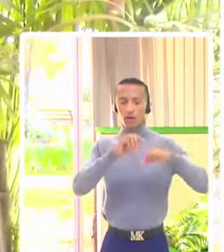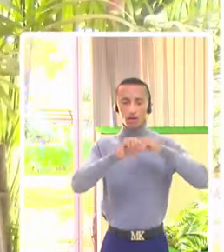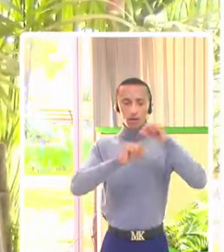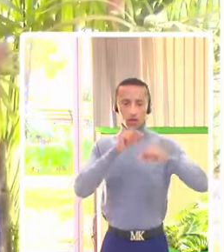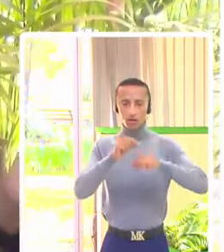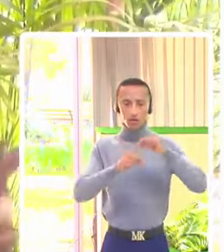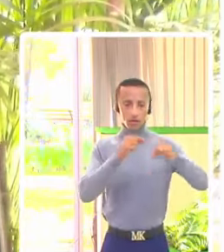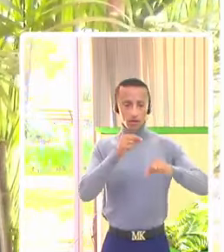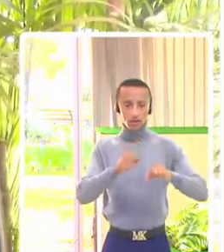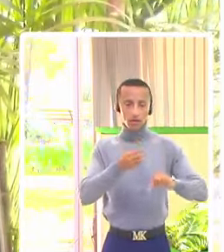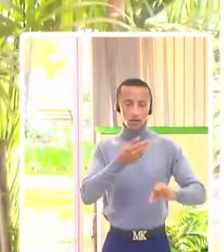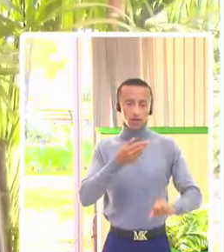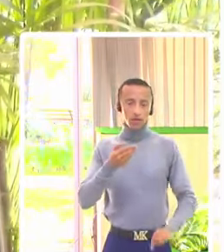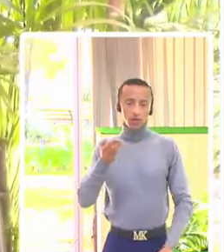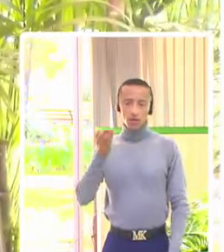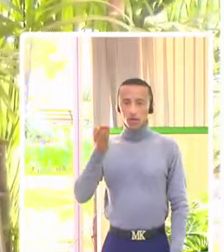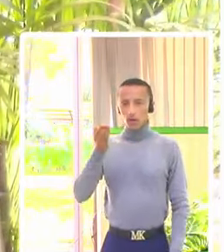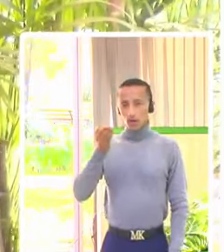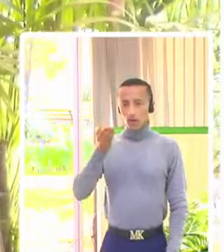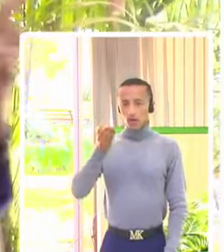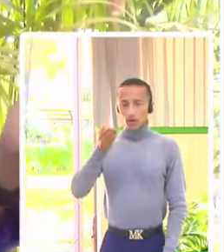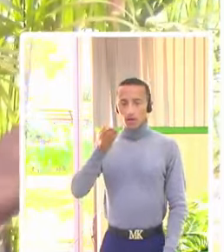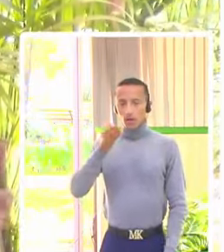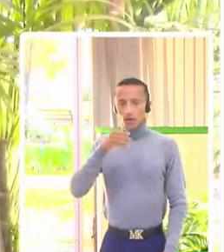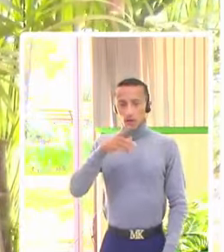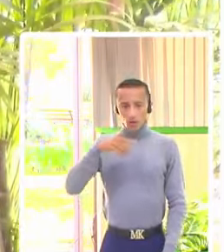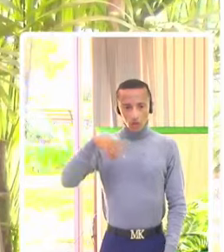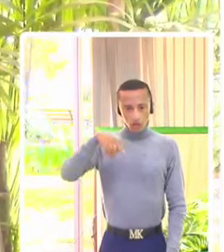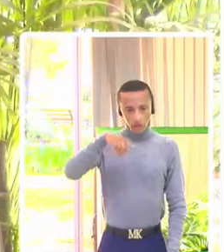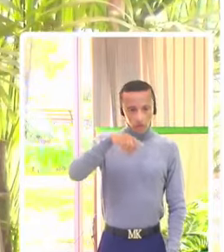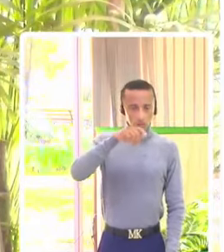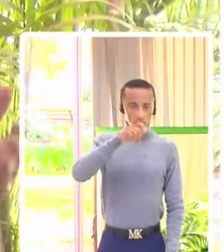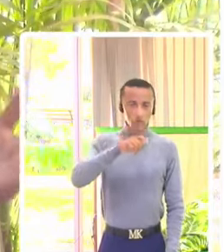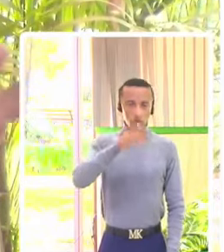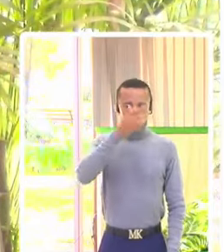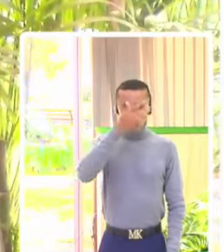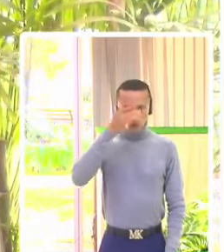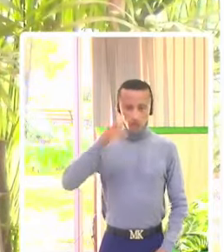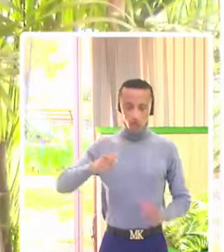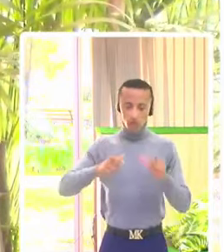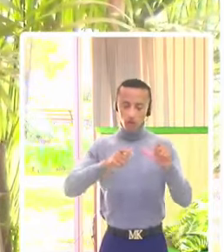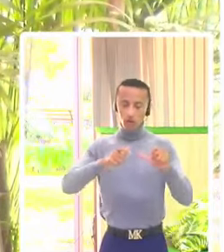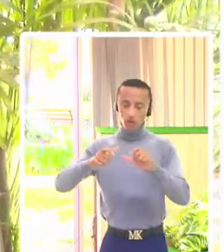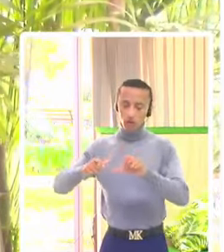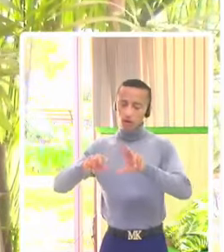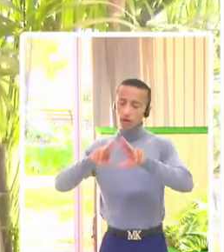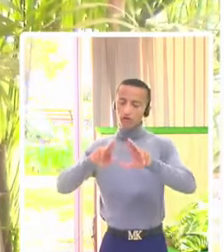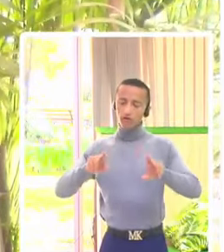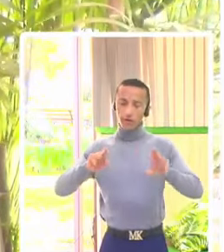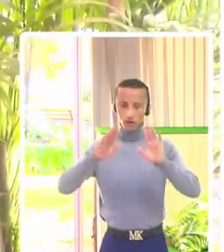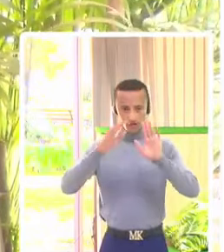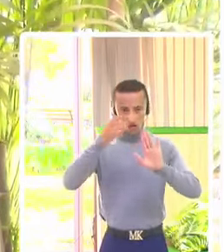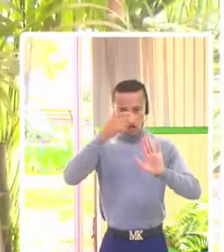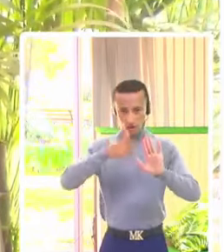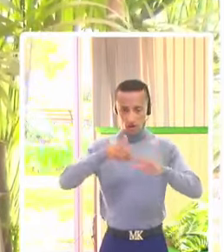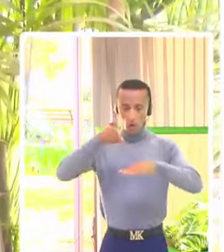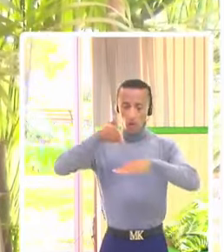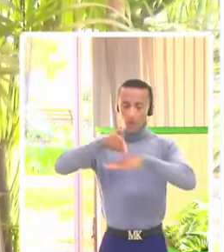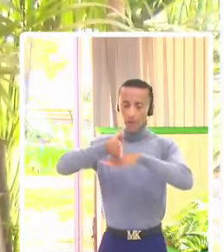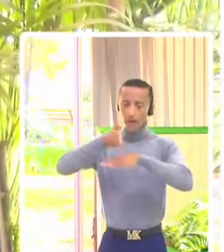the places and the discussions where I have participated, the lack of skills is